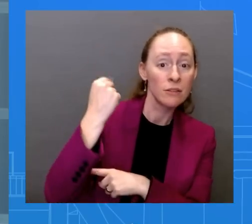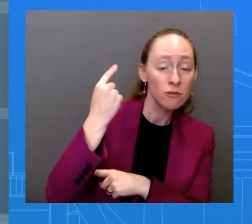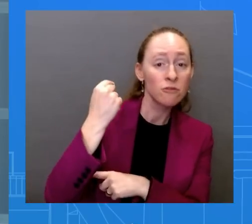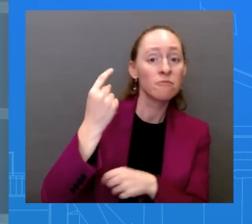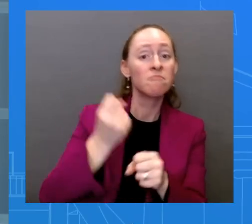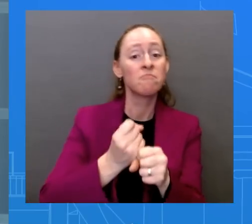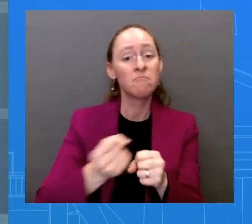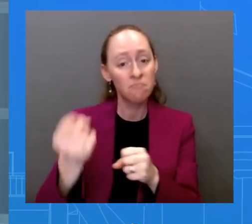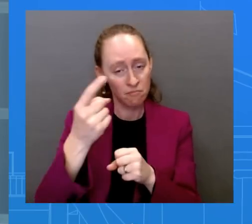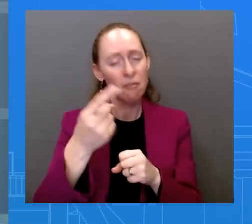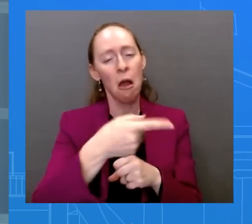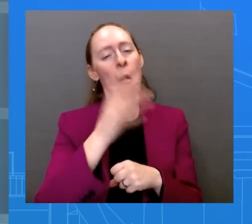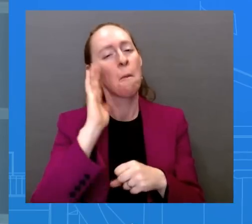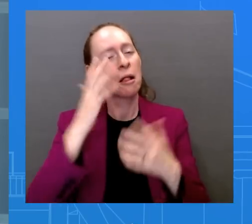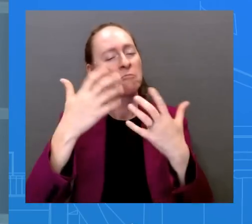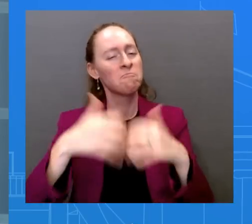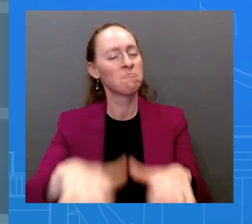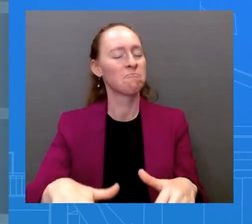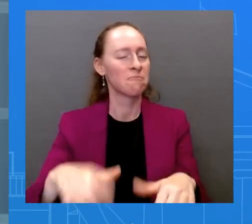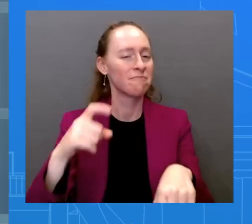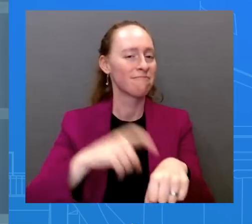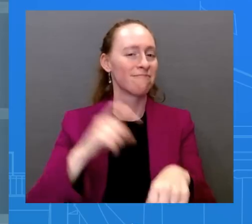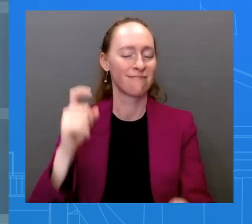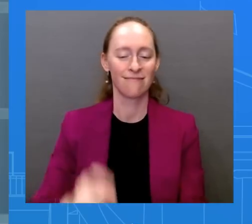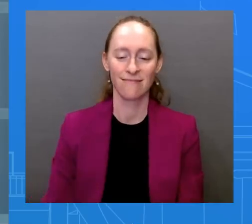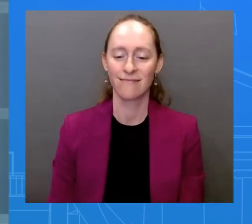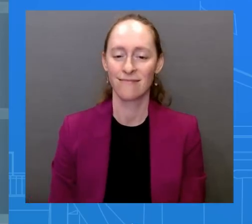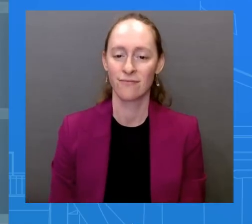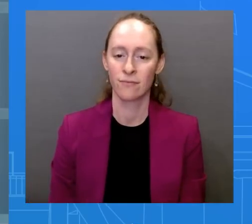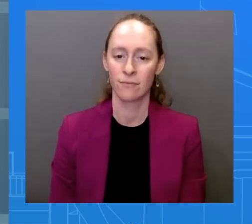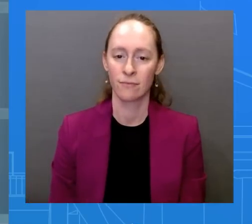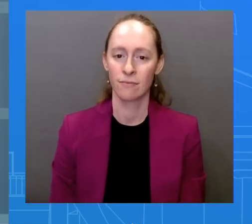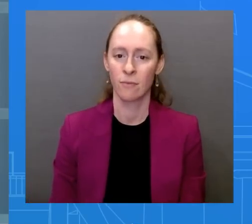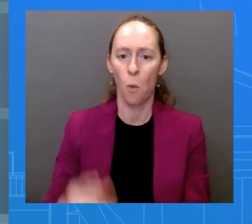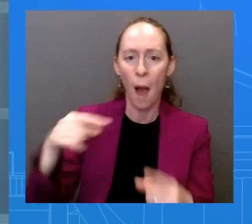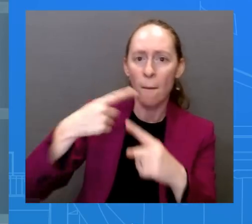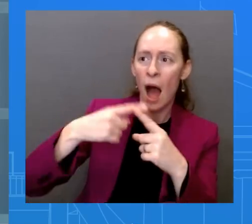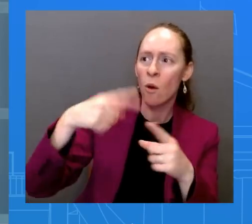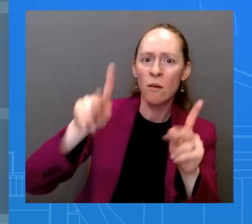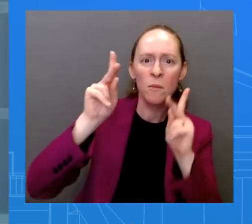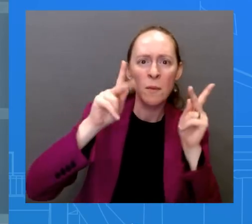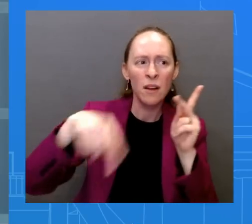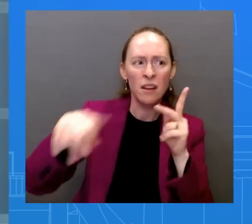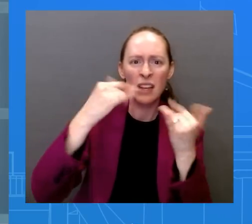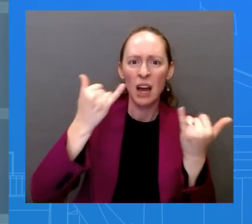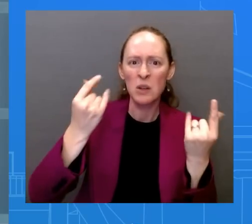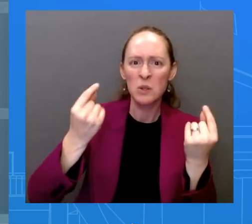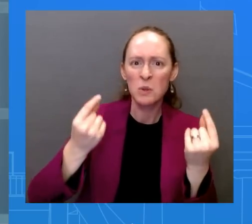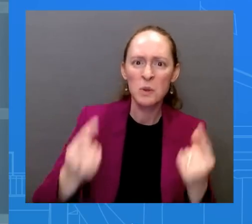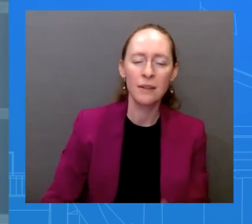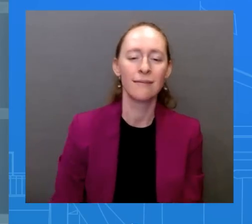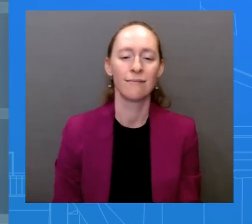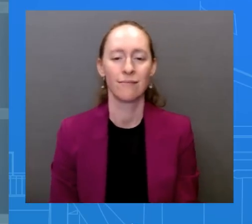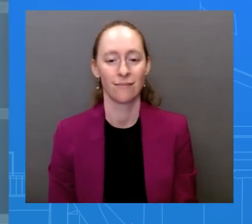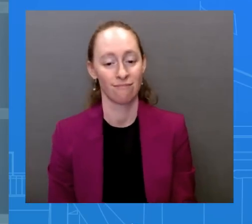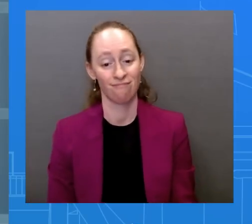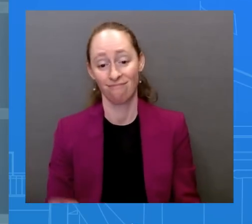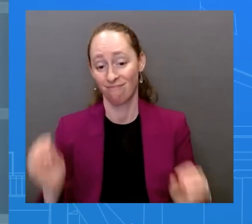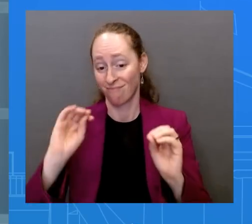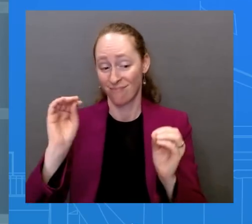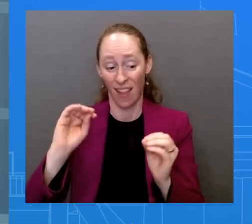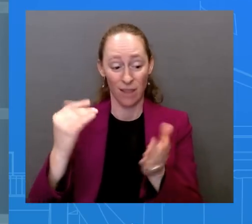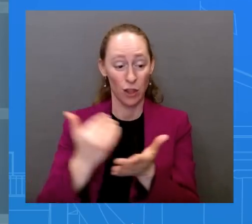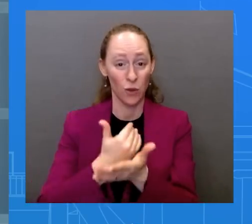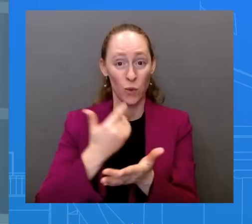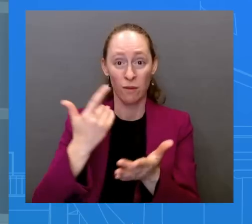going to be talking to lawmakers this week to try and push that over? Don't have anything for you to preview at this time on any conversations that the president